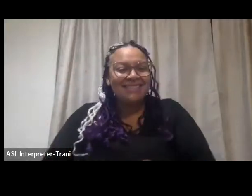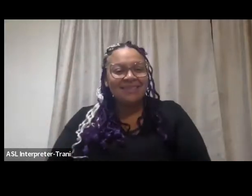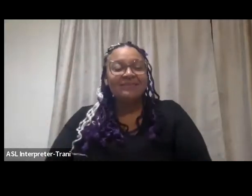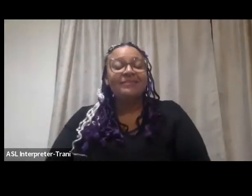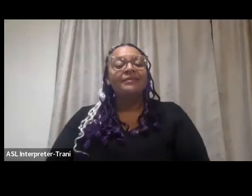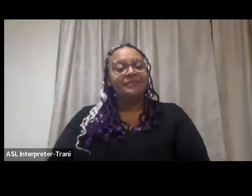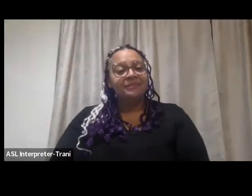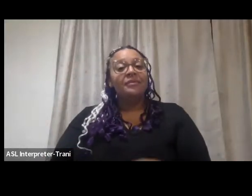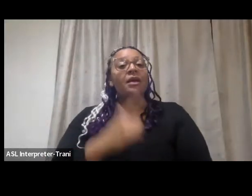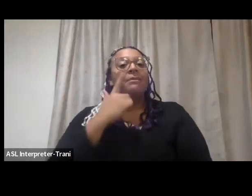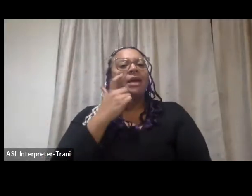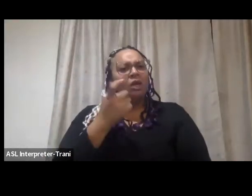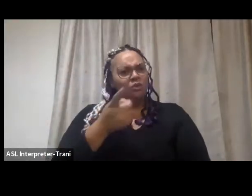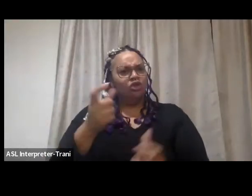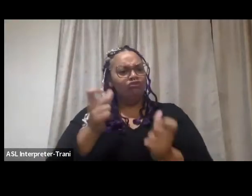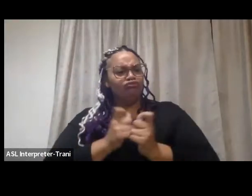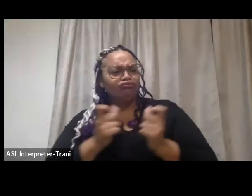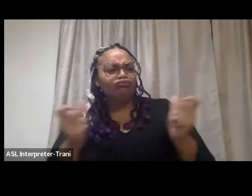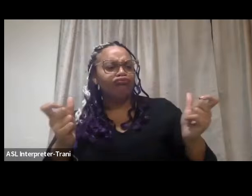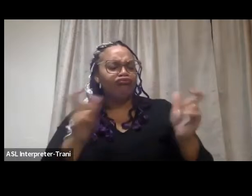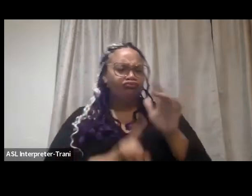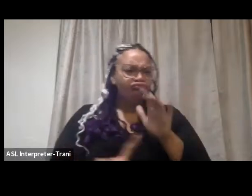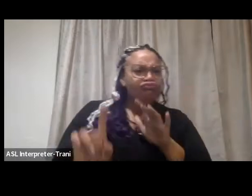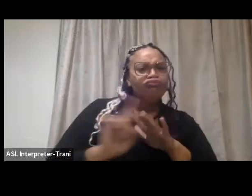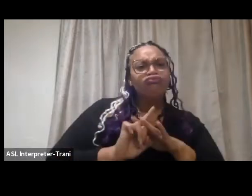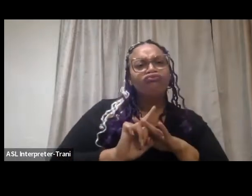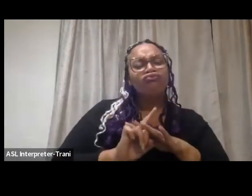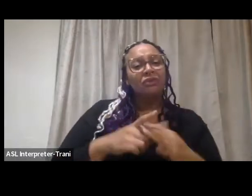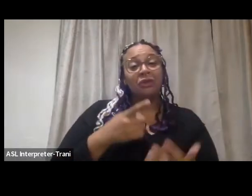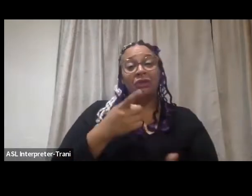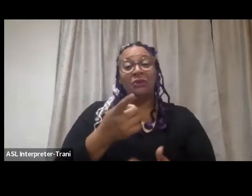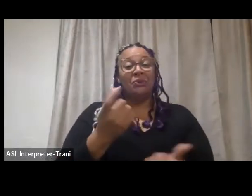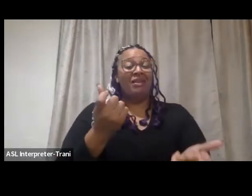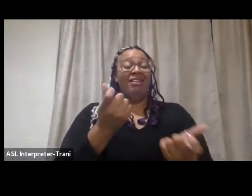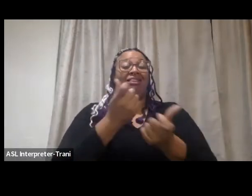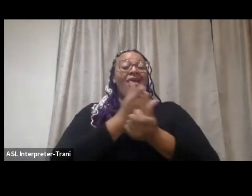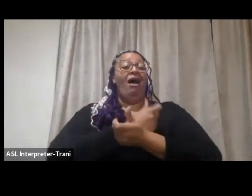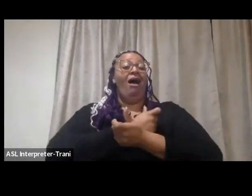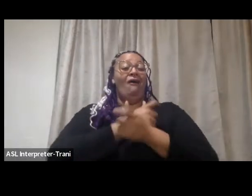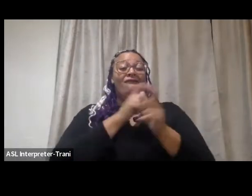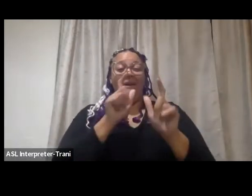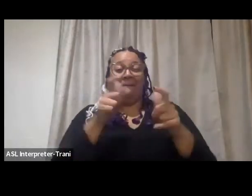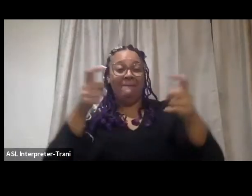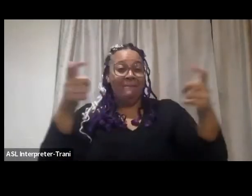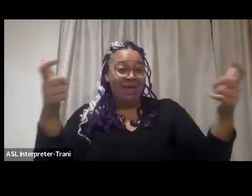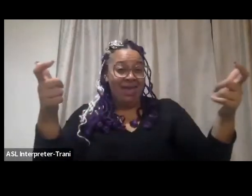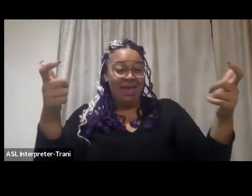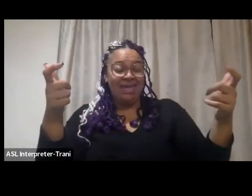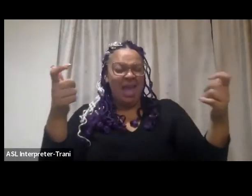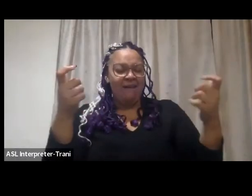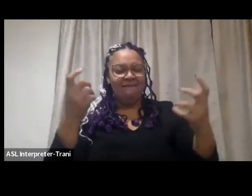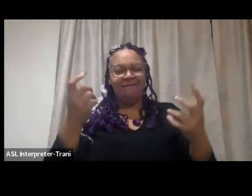Because like when you come out, you love big and fierce,